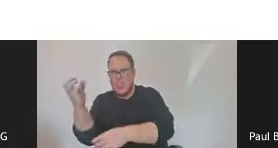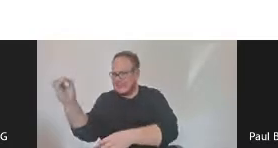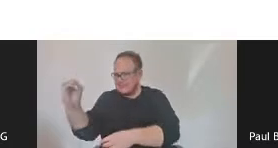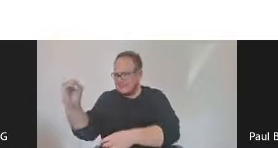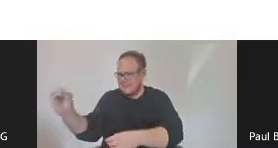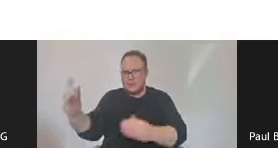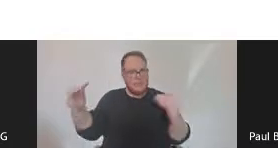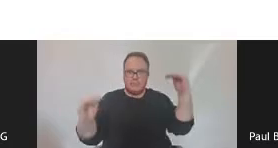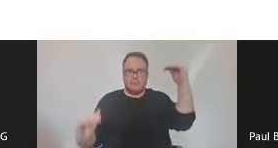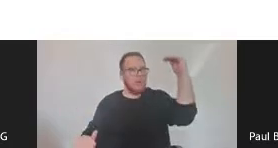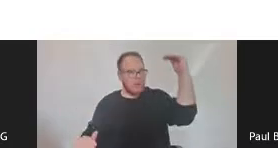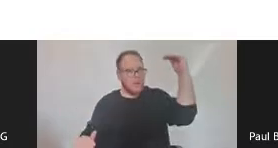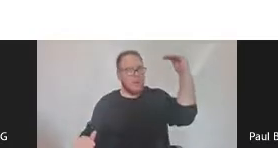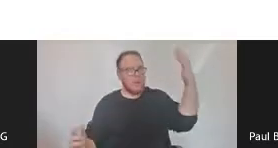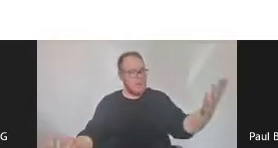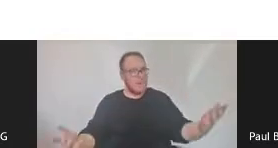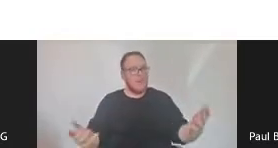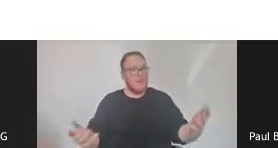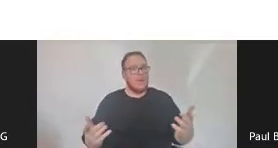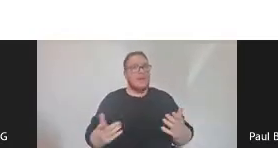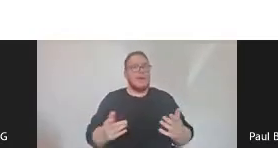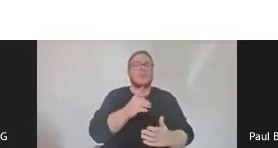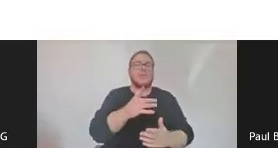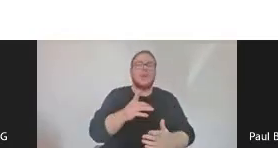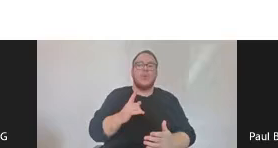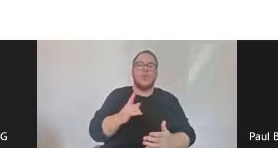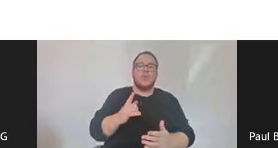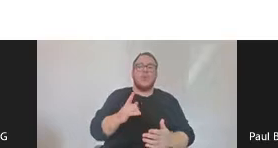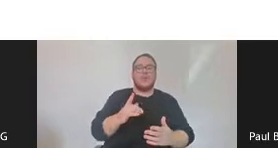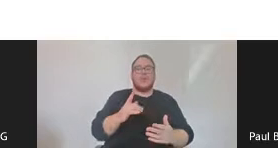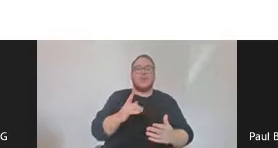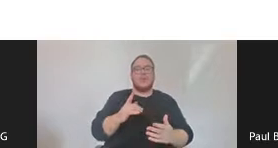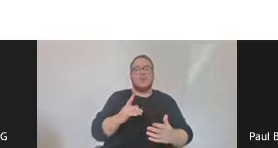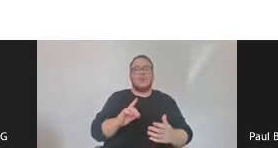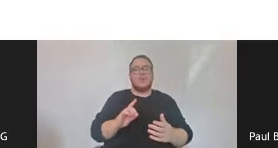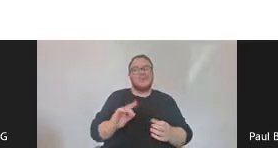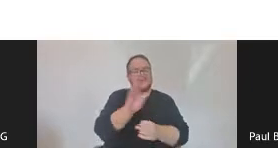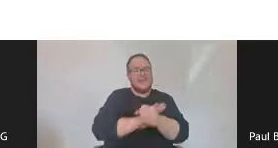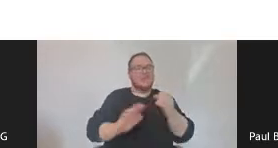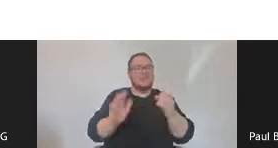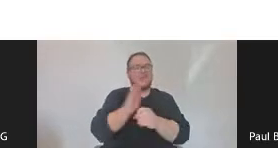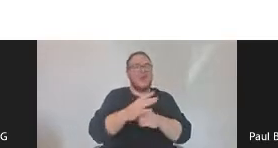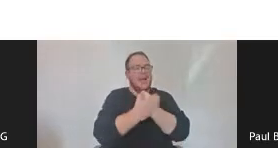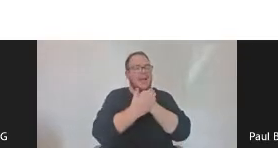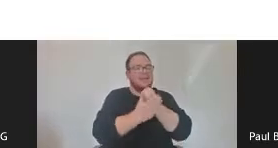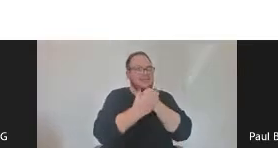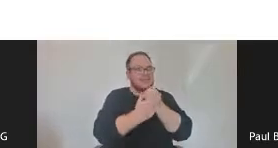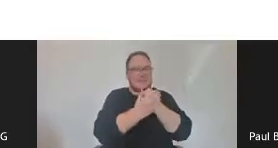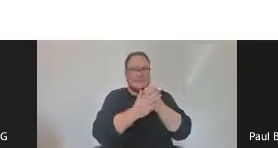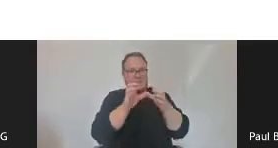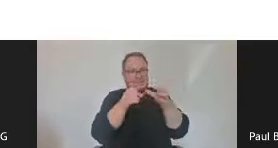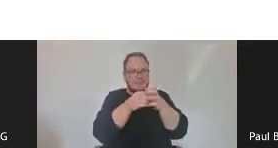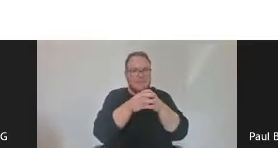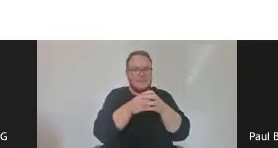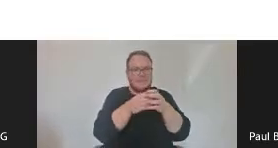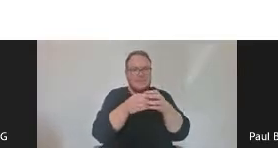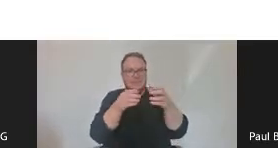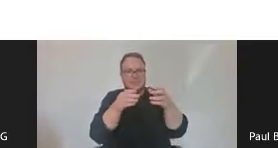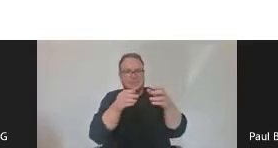ours, where certain ethnic groups are a relative minority, it would have been very easy for that to have just been missed in the headline